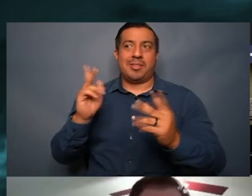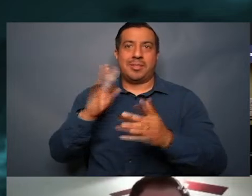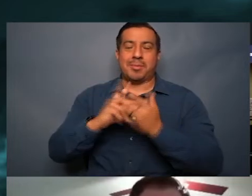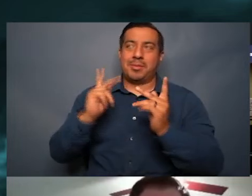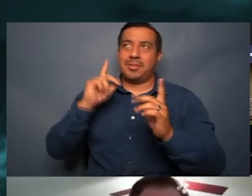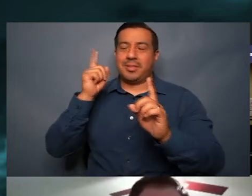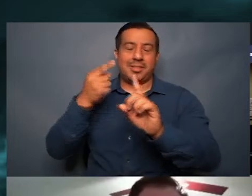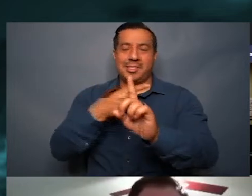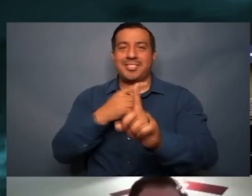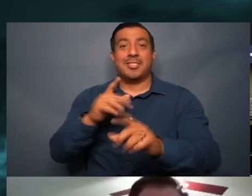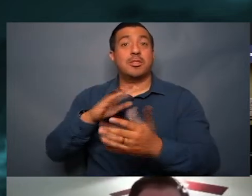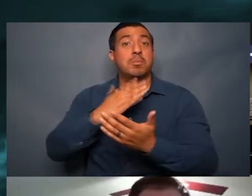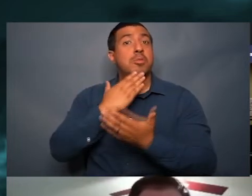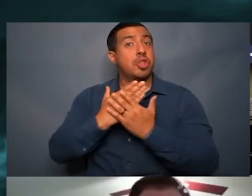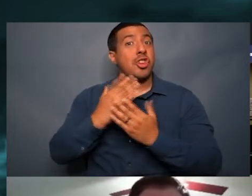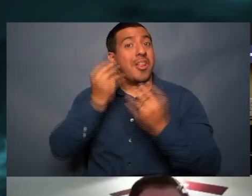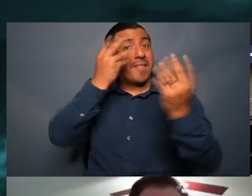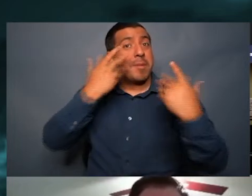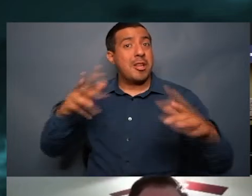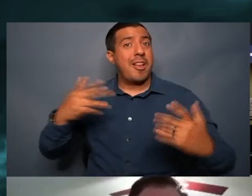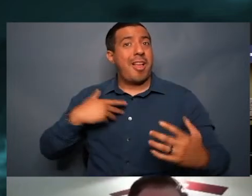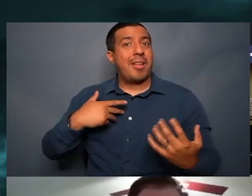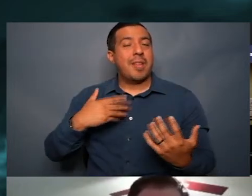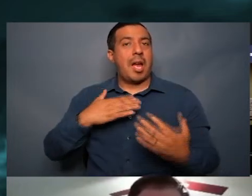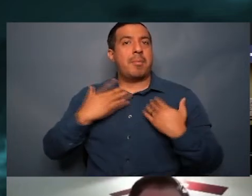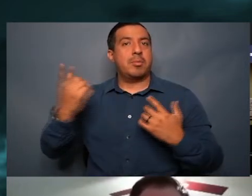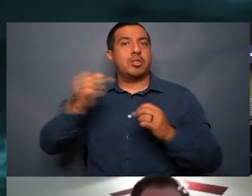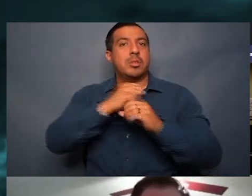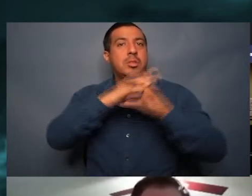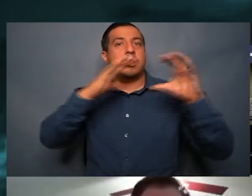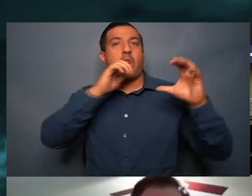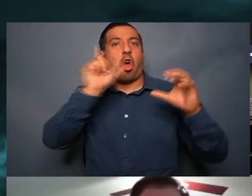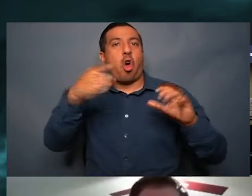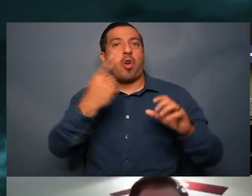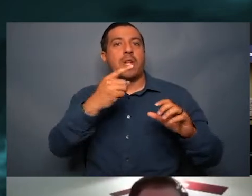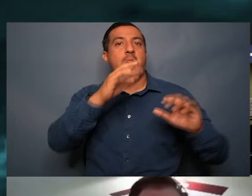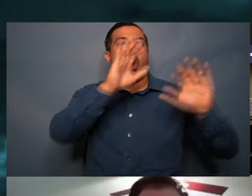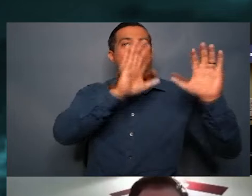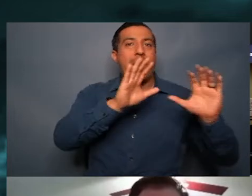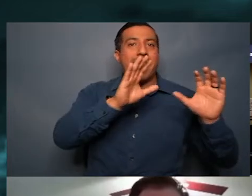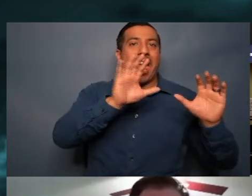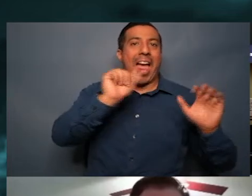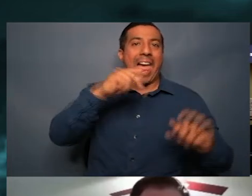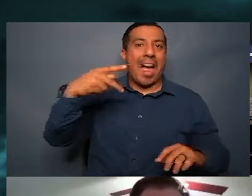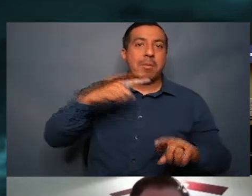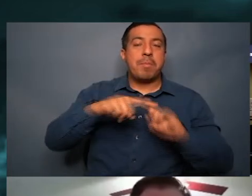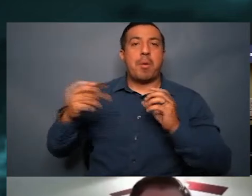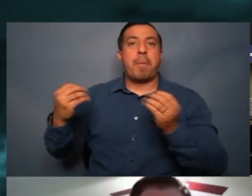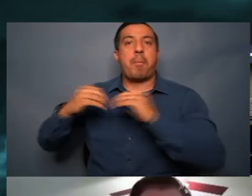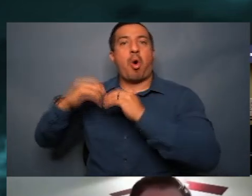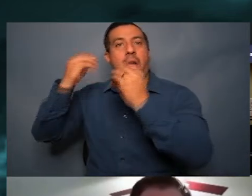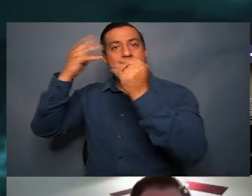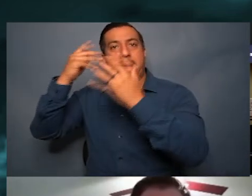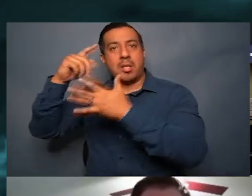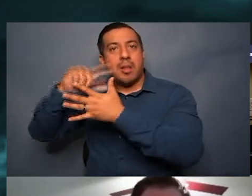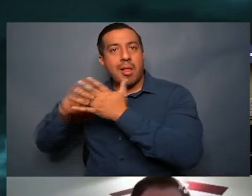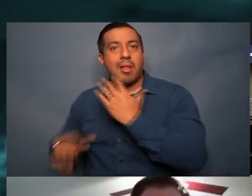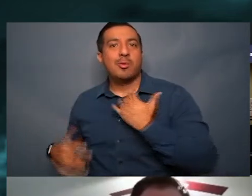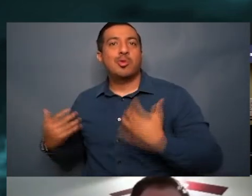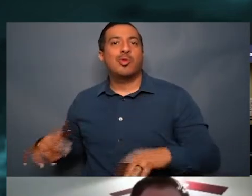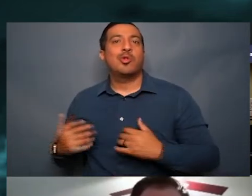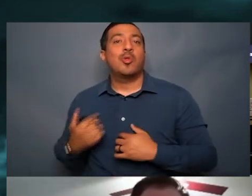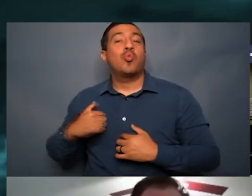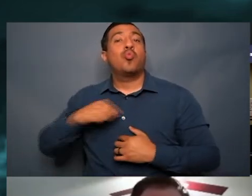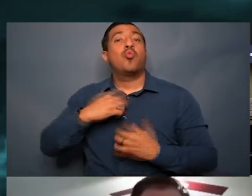awesome information. I'm glad you guys expanded it from just weather apps to like all weather information, because we all want people to get